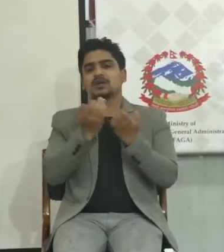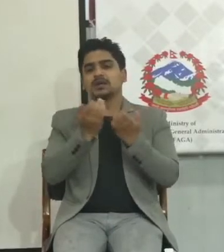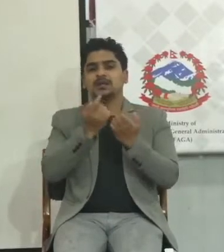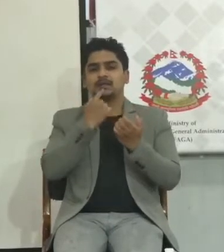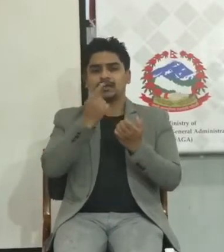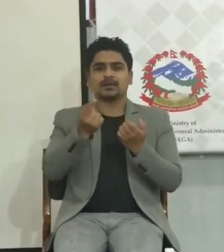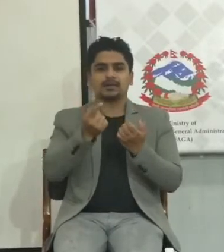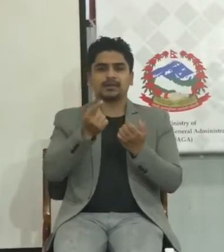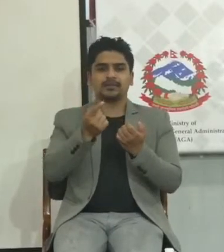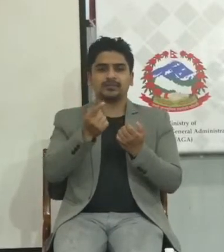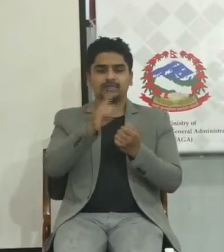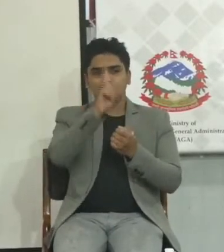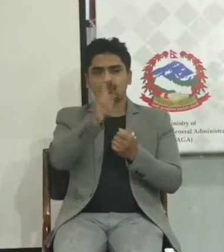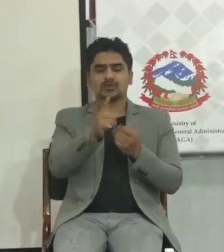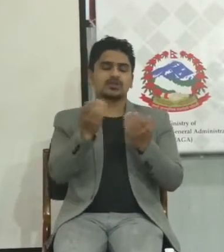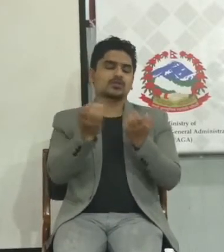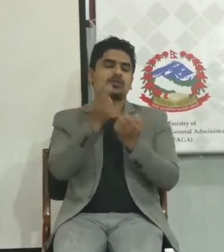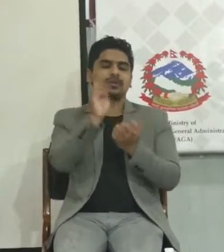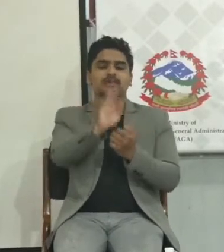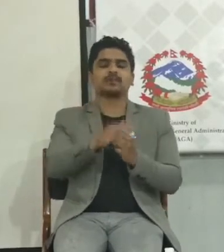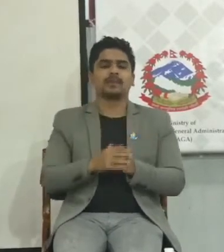I'll start from your question.